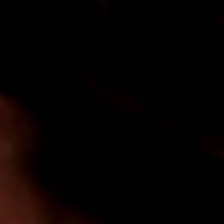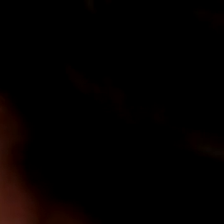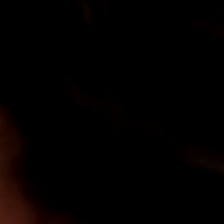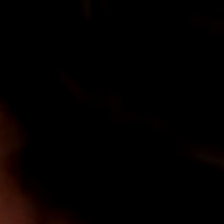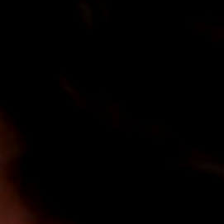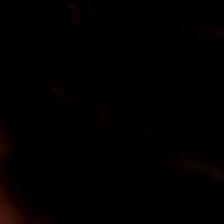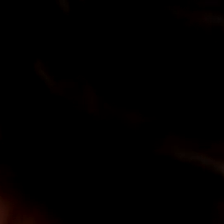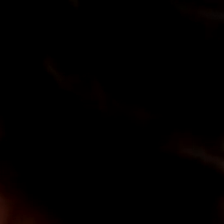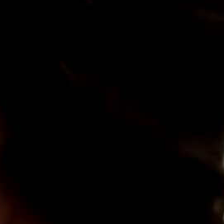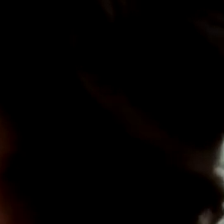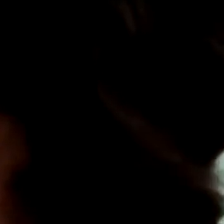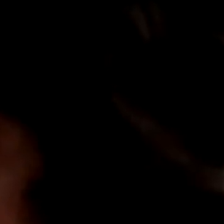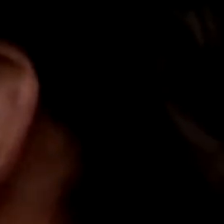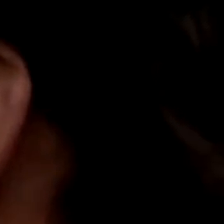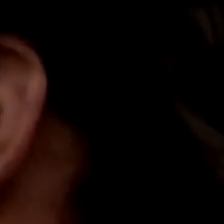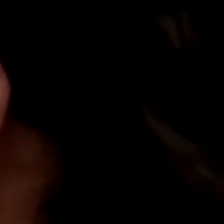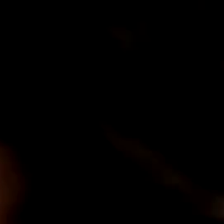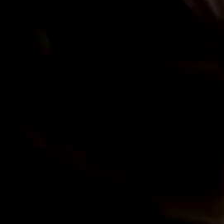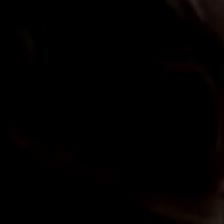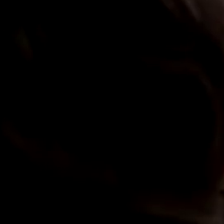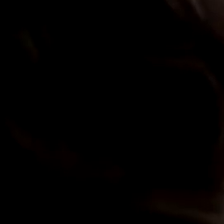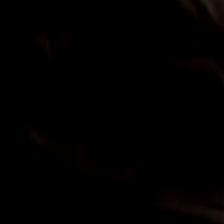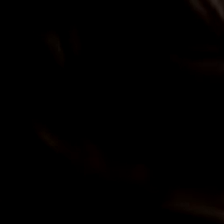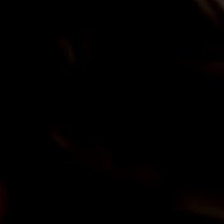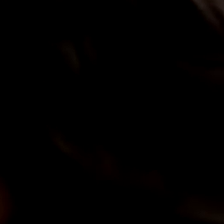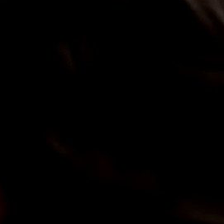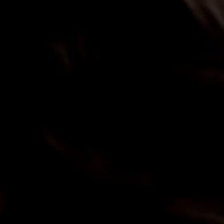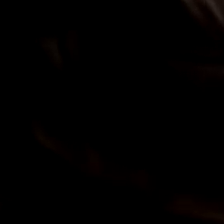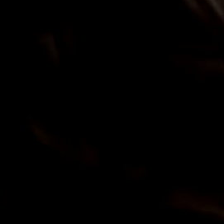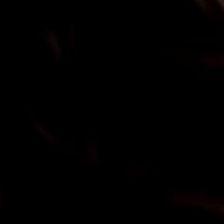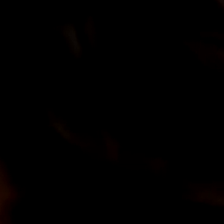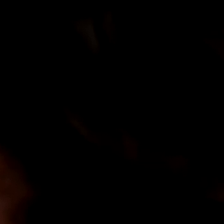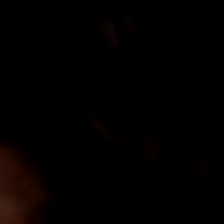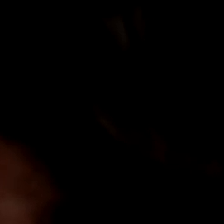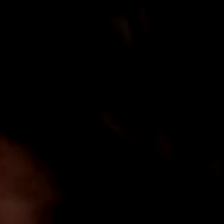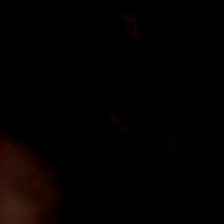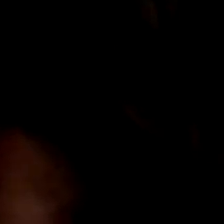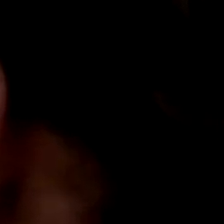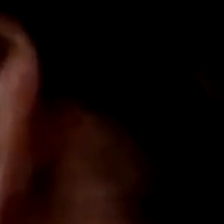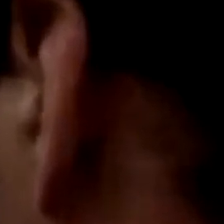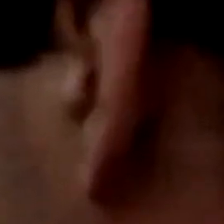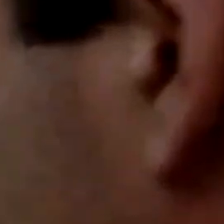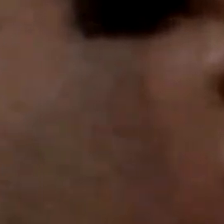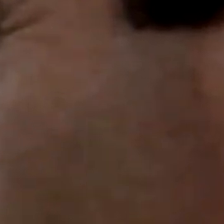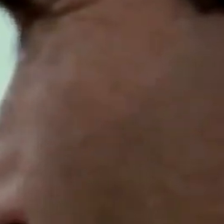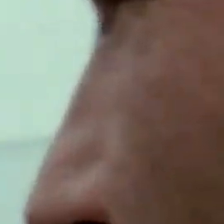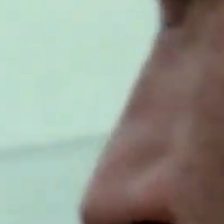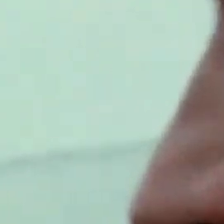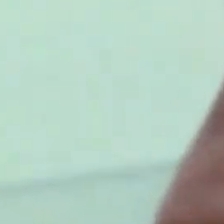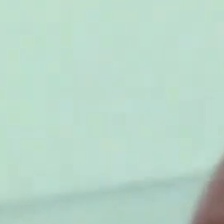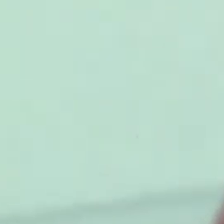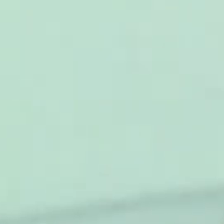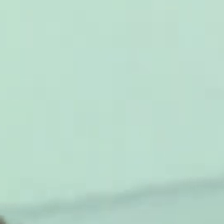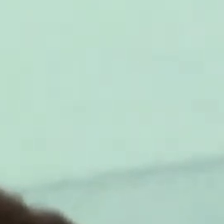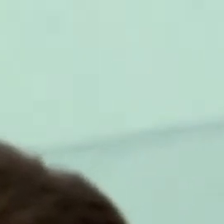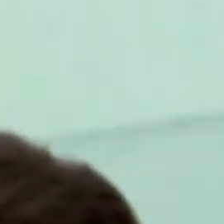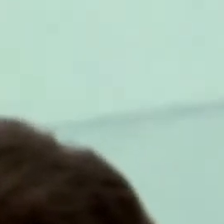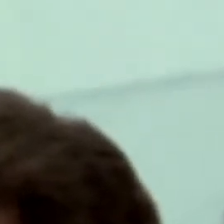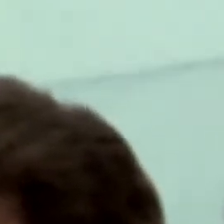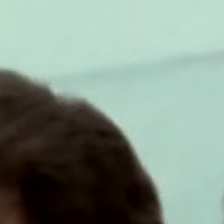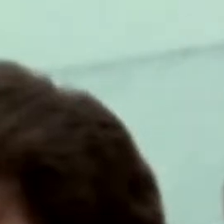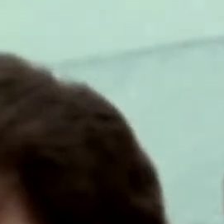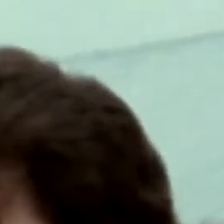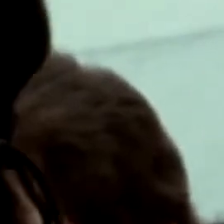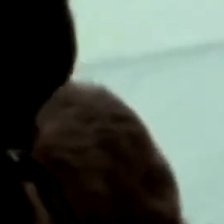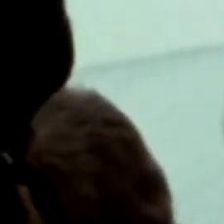So what do you ask now? Well, we just wanted to take the parade, that was all. Yes, but please see